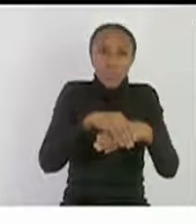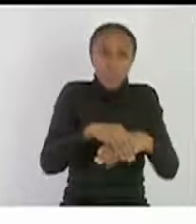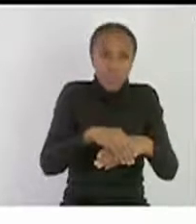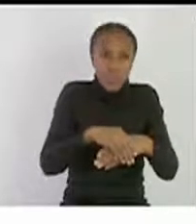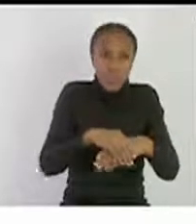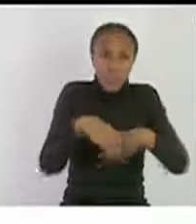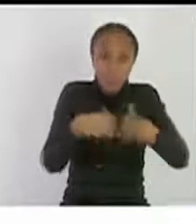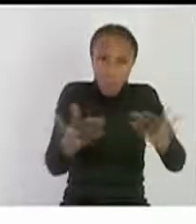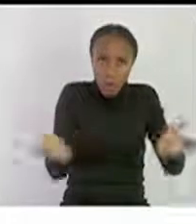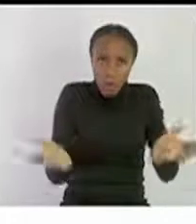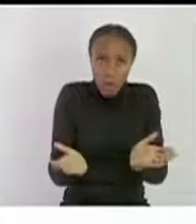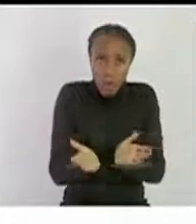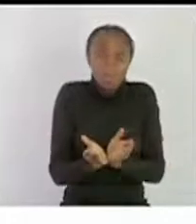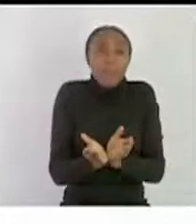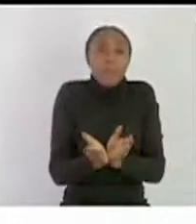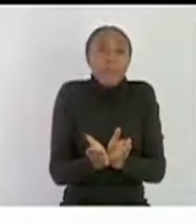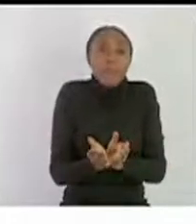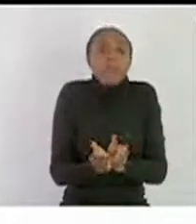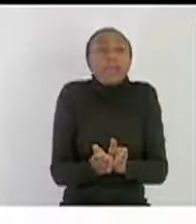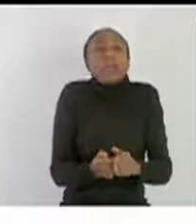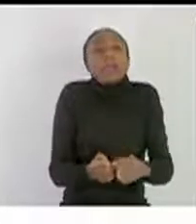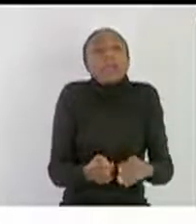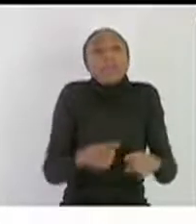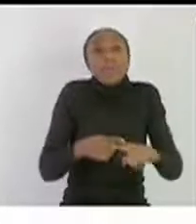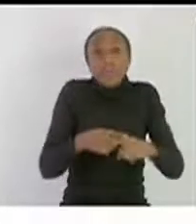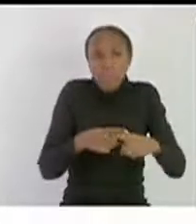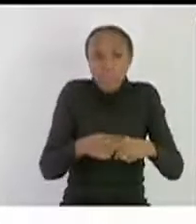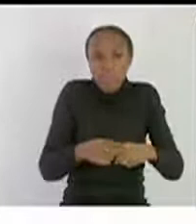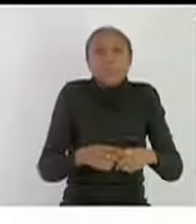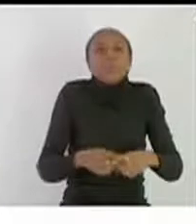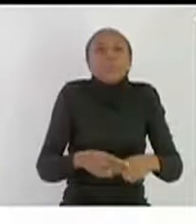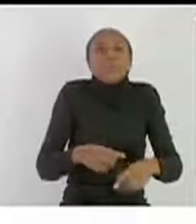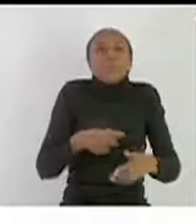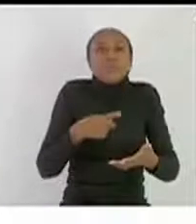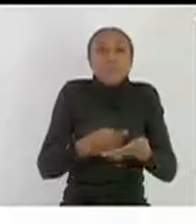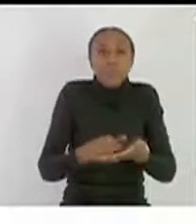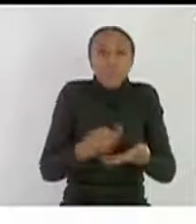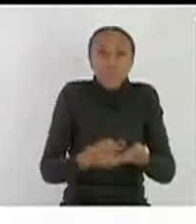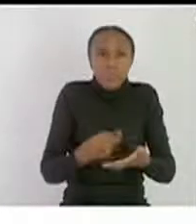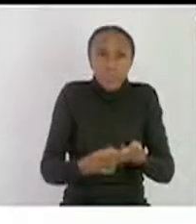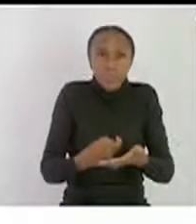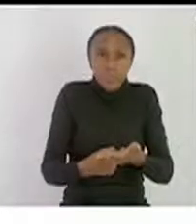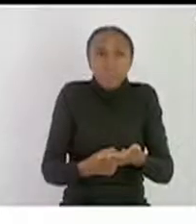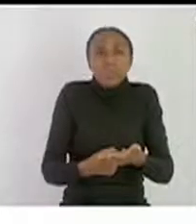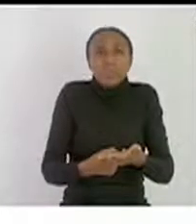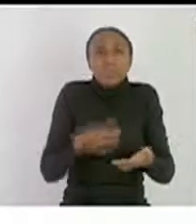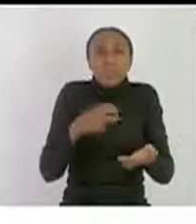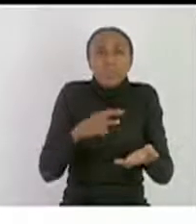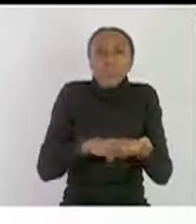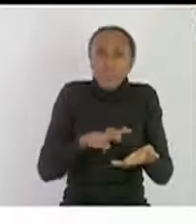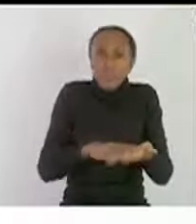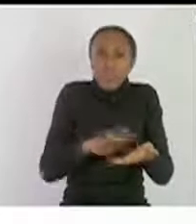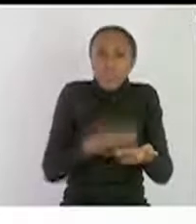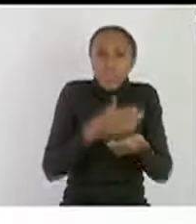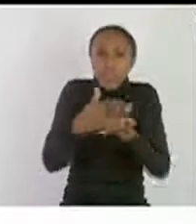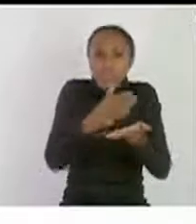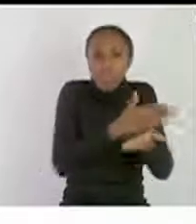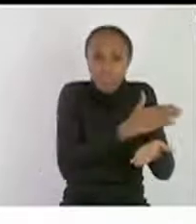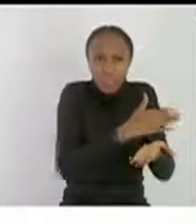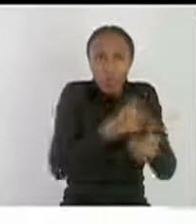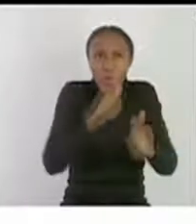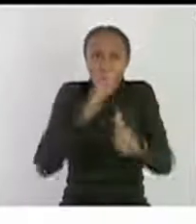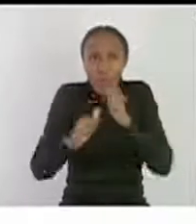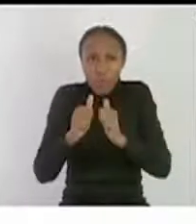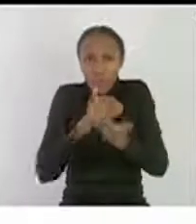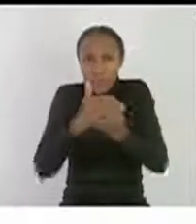hands. You cannot get HIV by sharing utensils or sharing food. You cannot